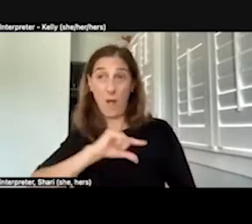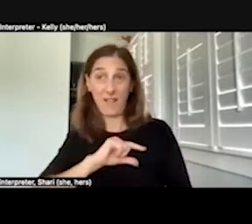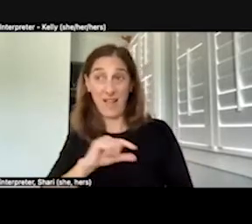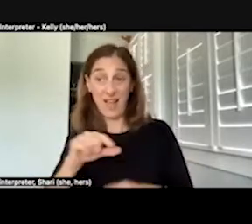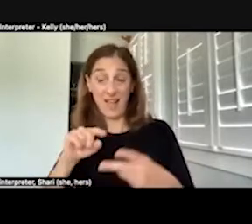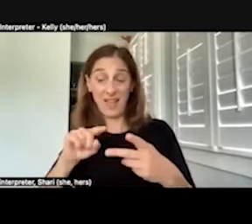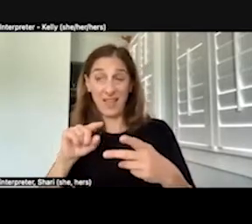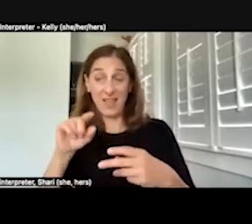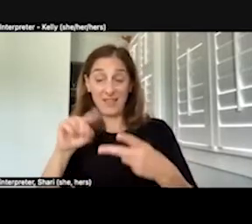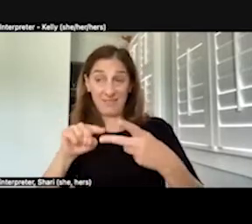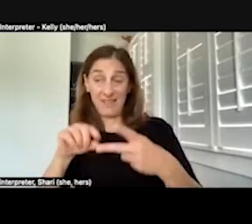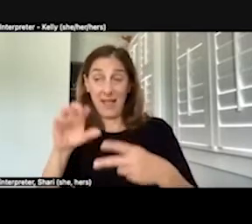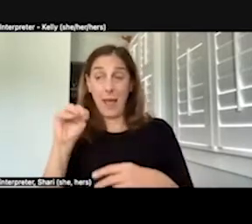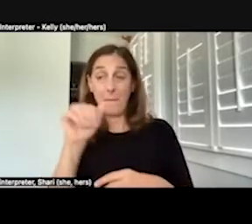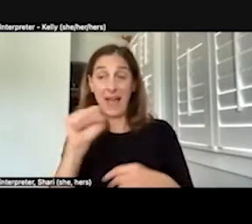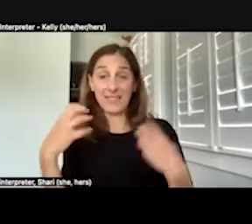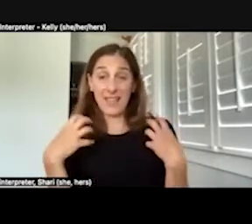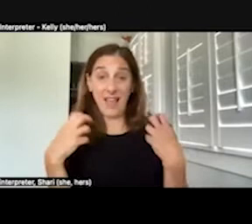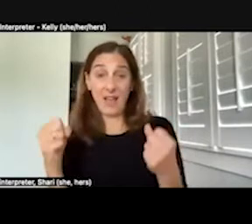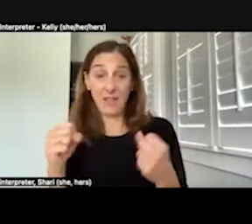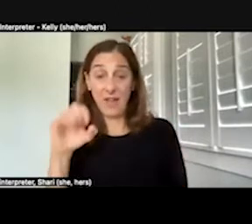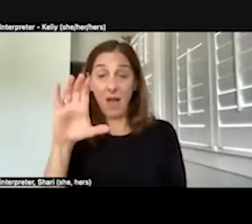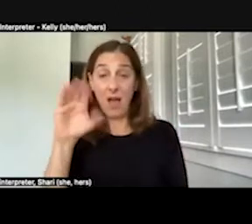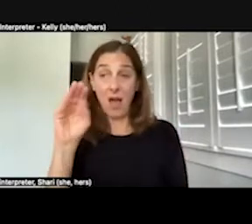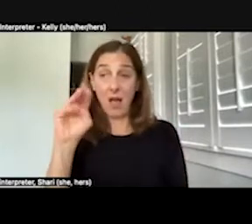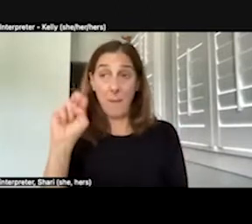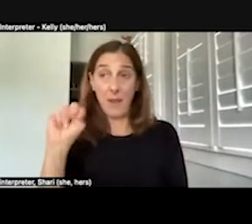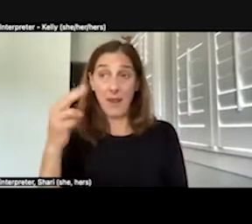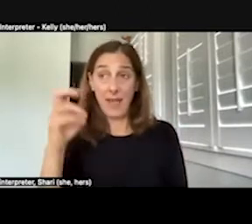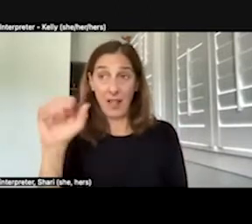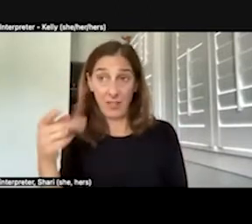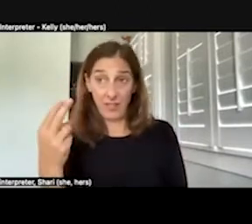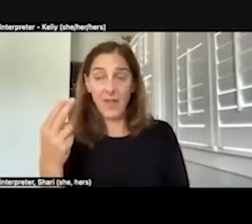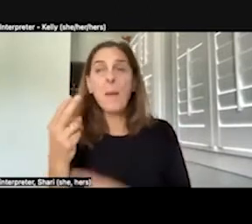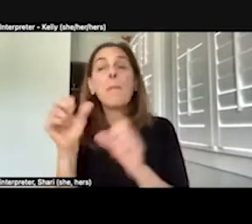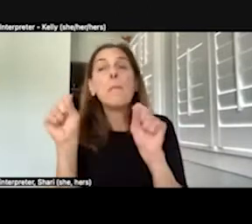is secondary, because it's based on your income eligibility.